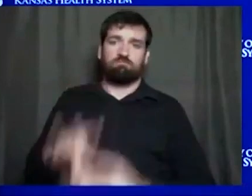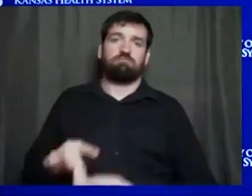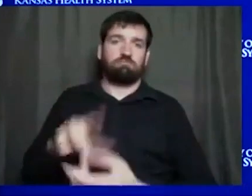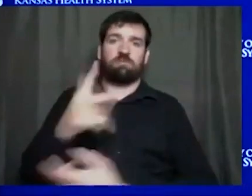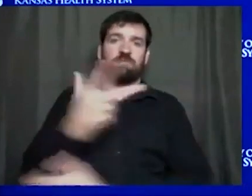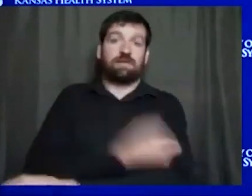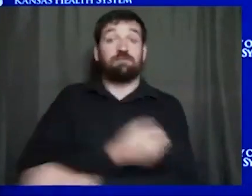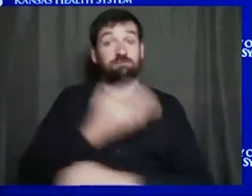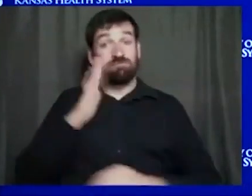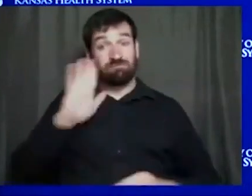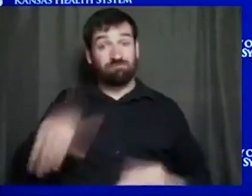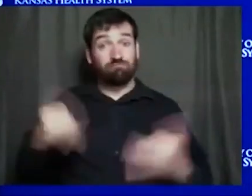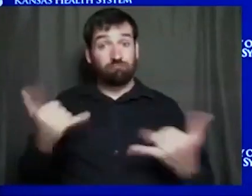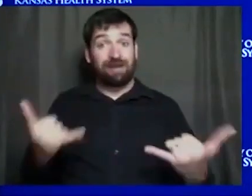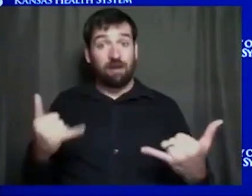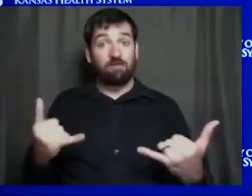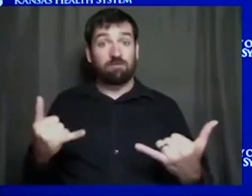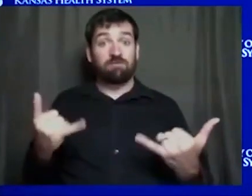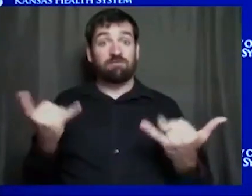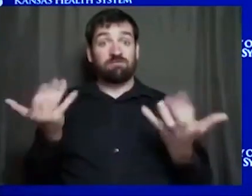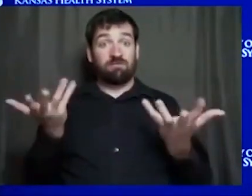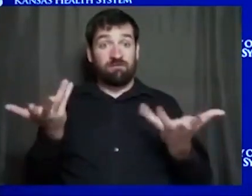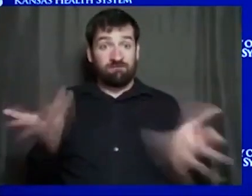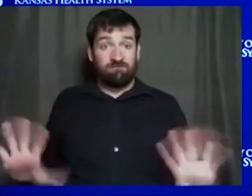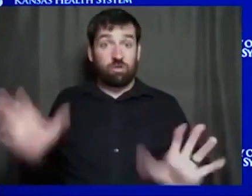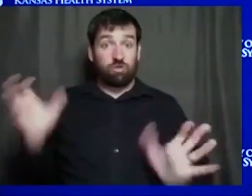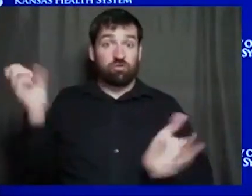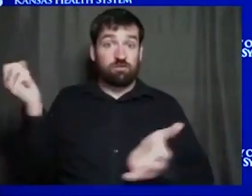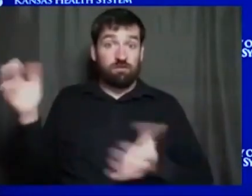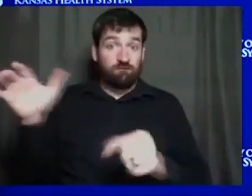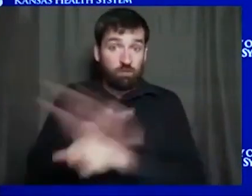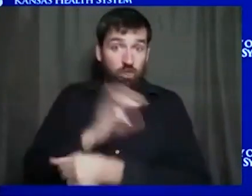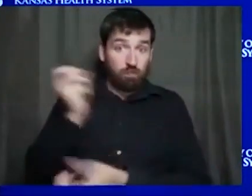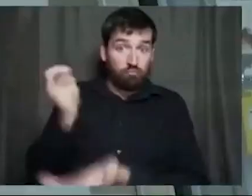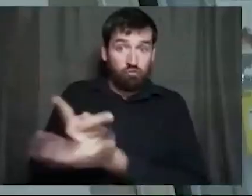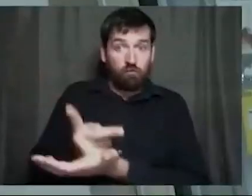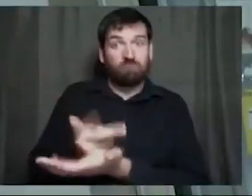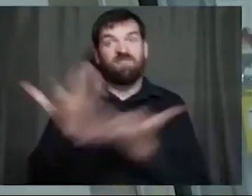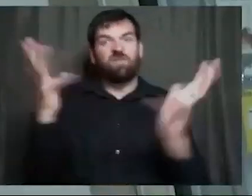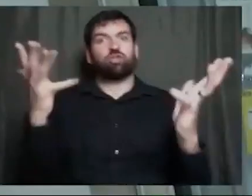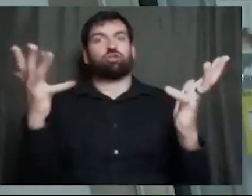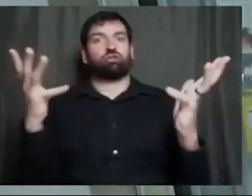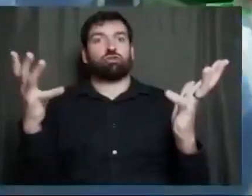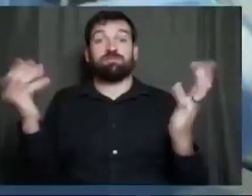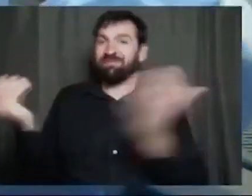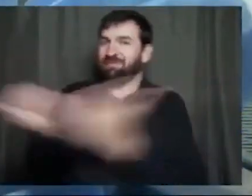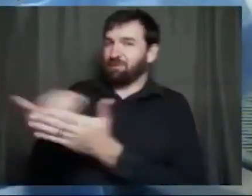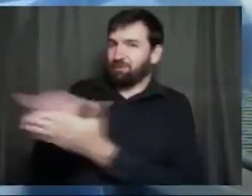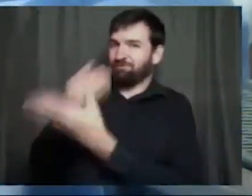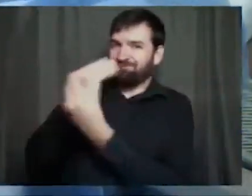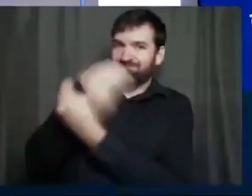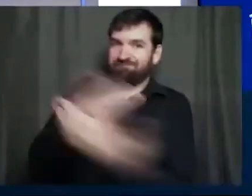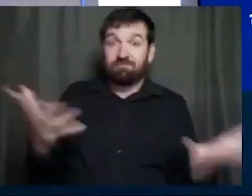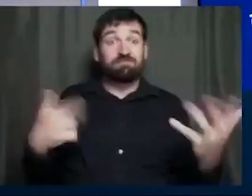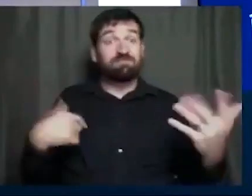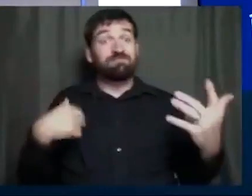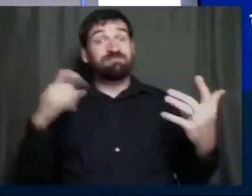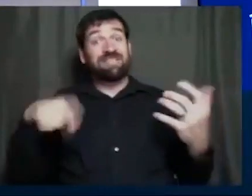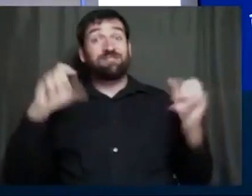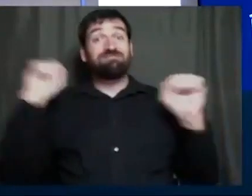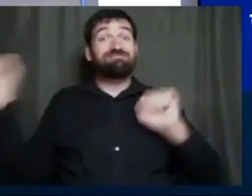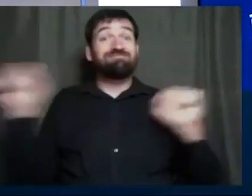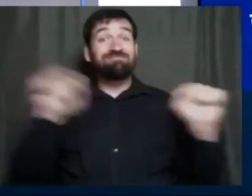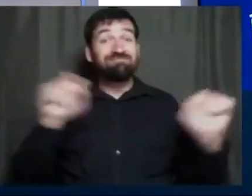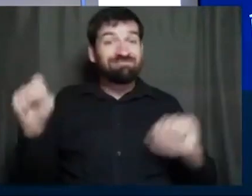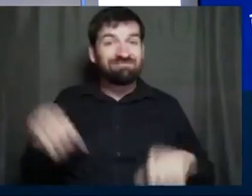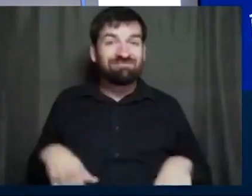for the Pfizer vaccine from FDA. This is breaking news. Yes. Okay, there you have it. This is from CNN. We need to do a little cheer. Yes, okay.